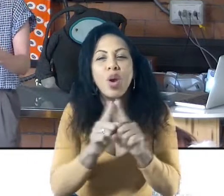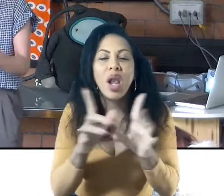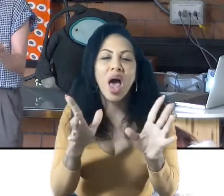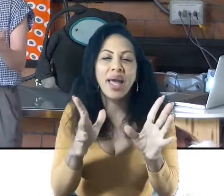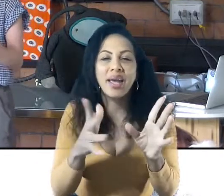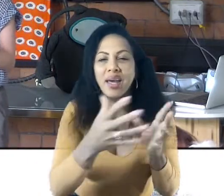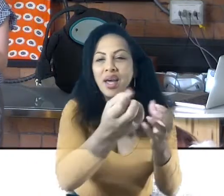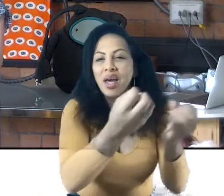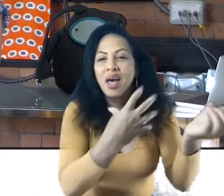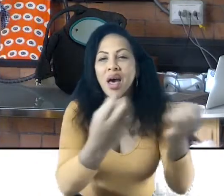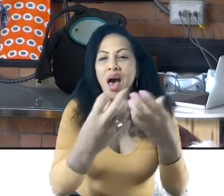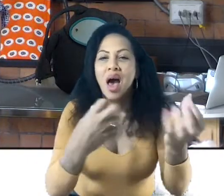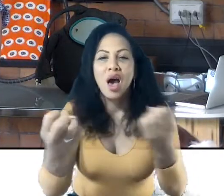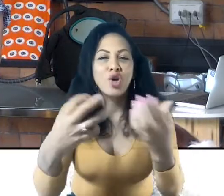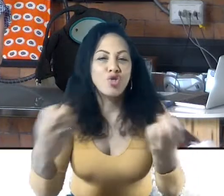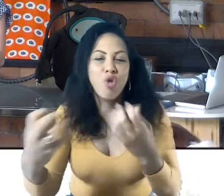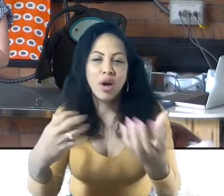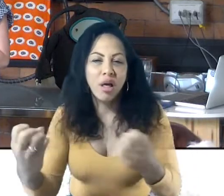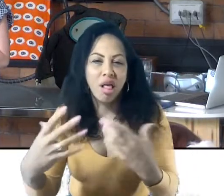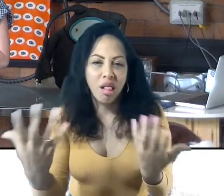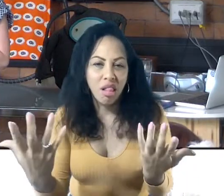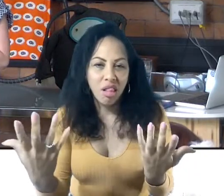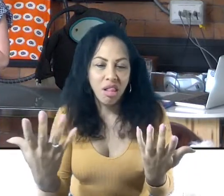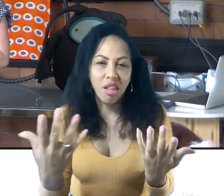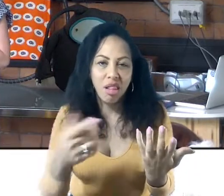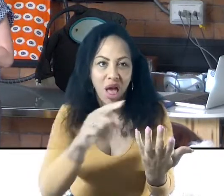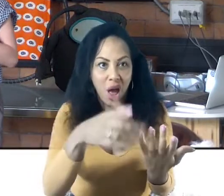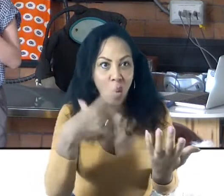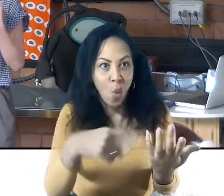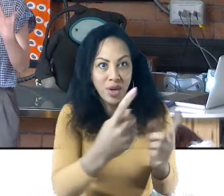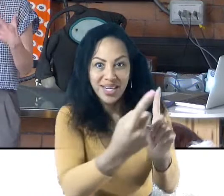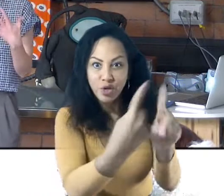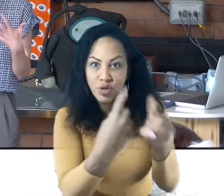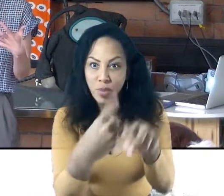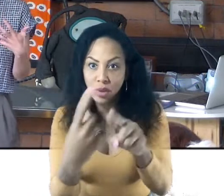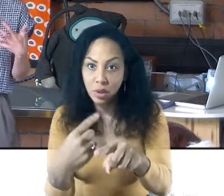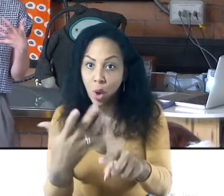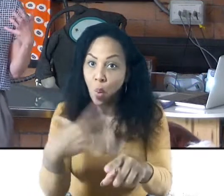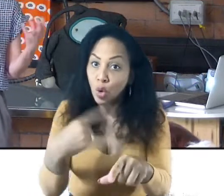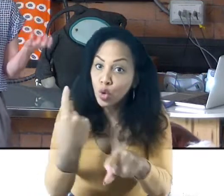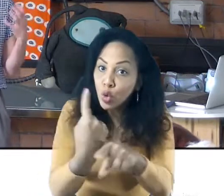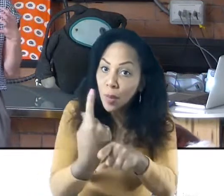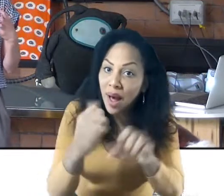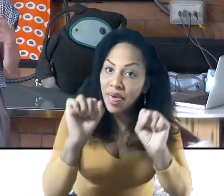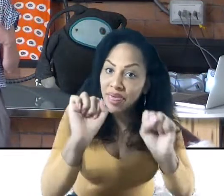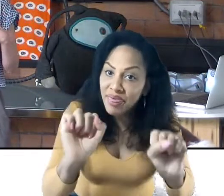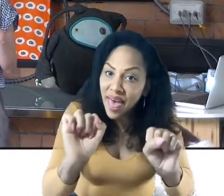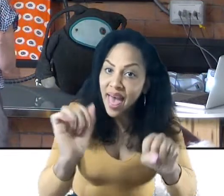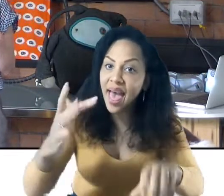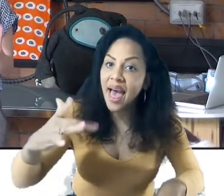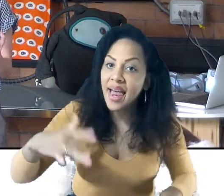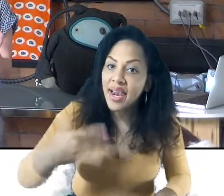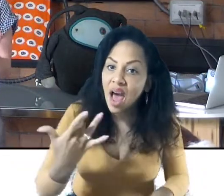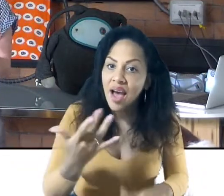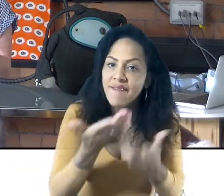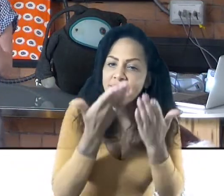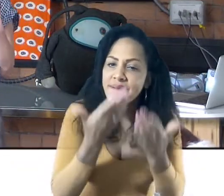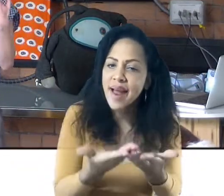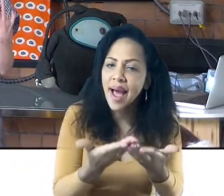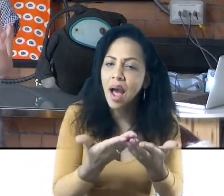people, to talk about what their life is like now rather than memories, although of